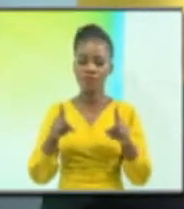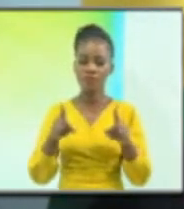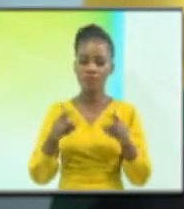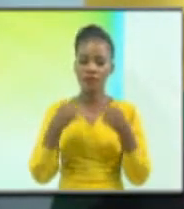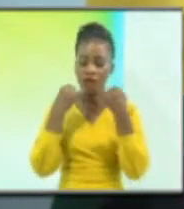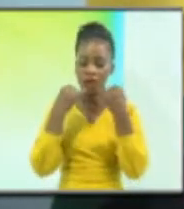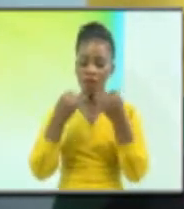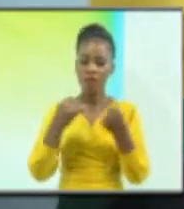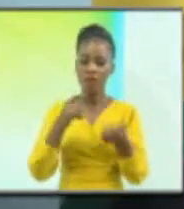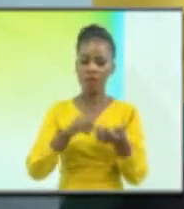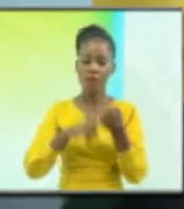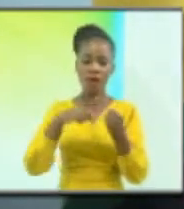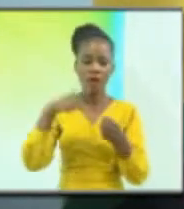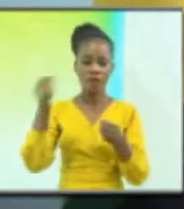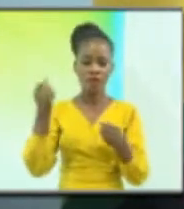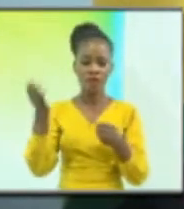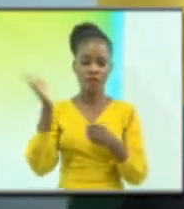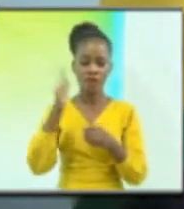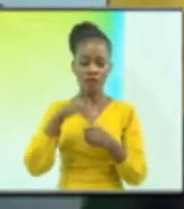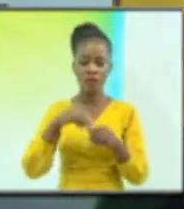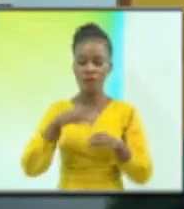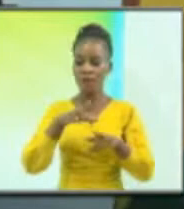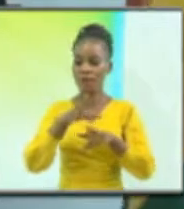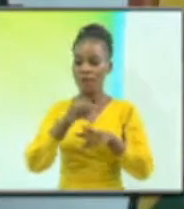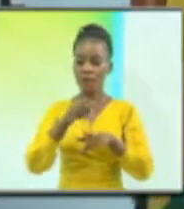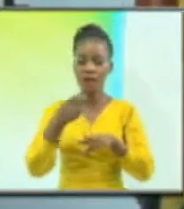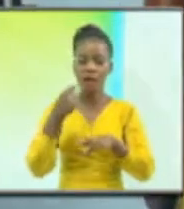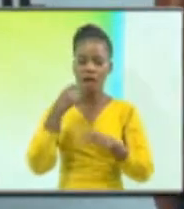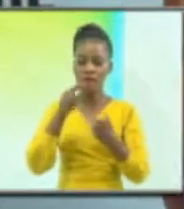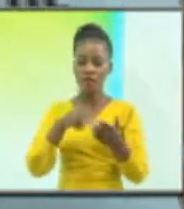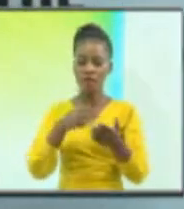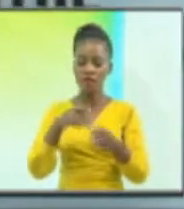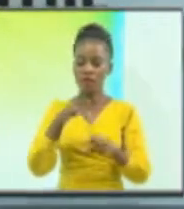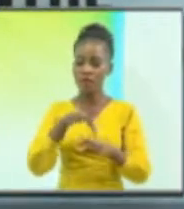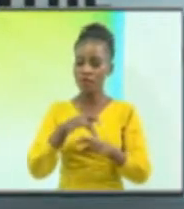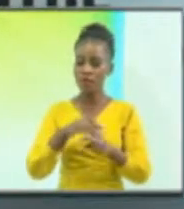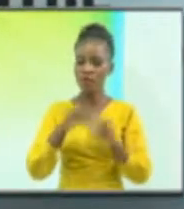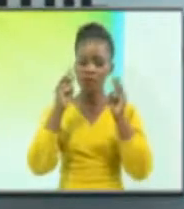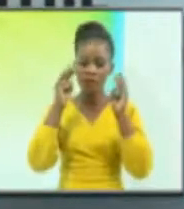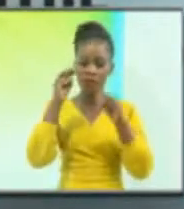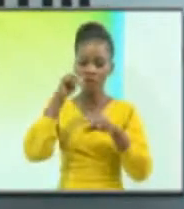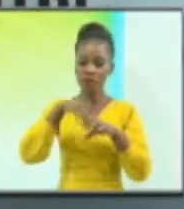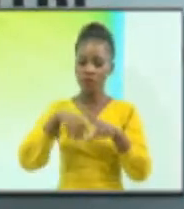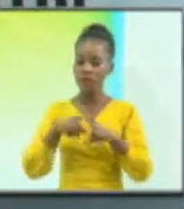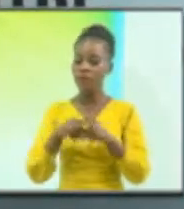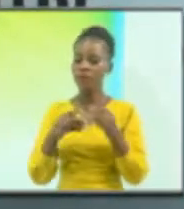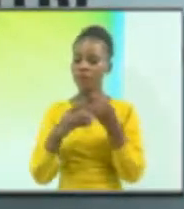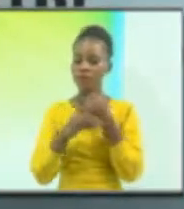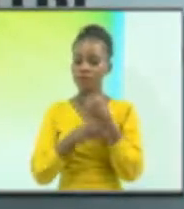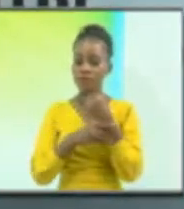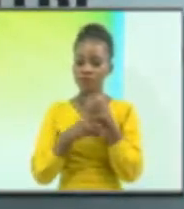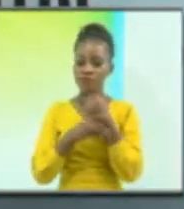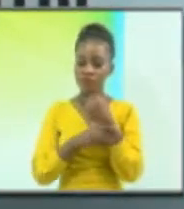ago, when we went for the rollout sensitization, we found out that even within the districts,